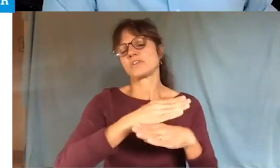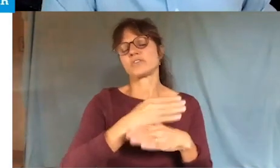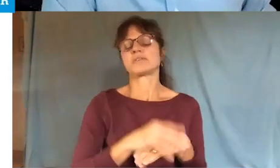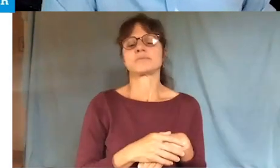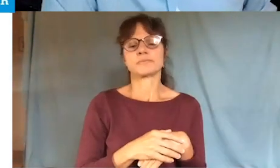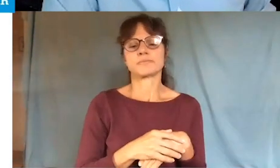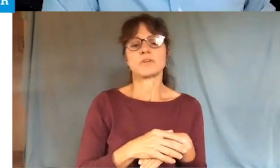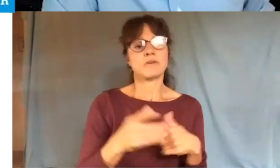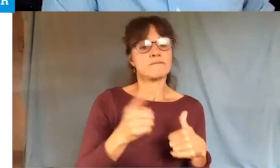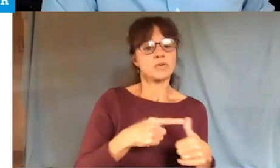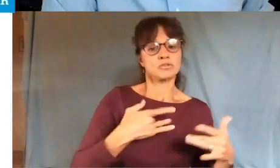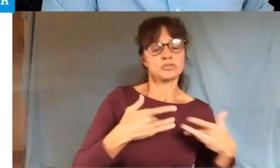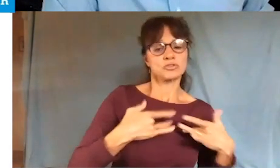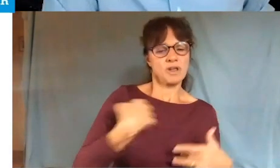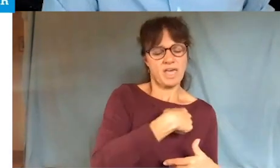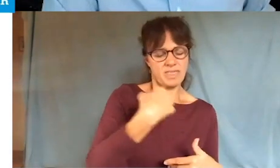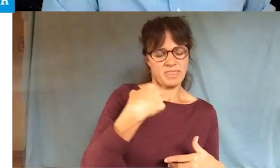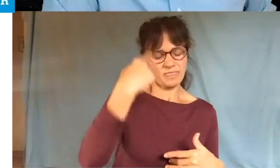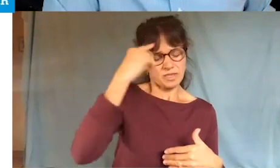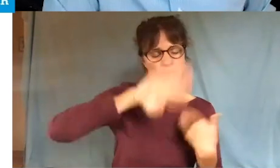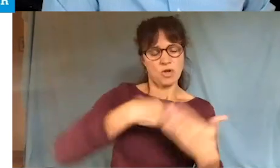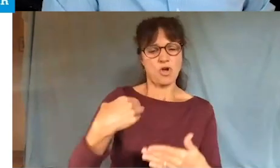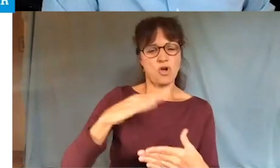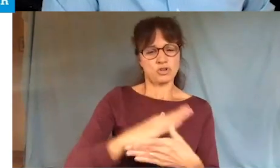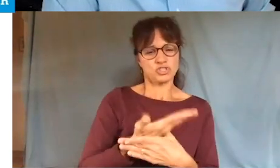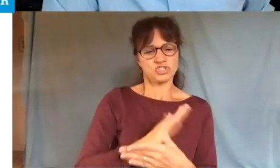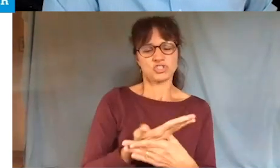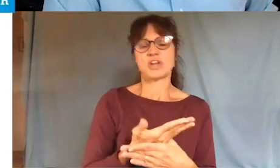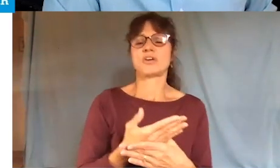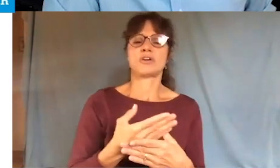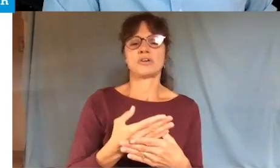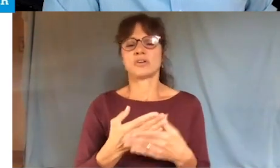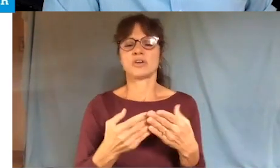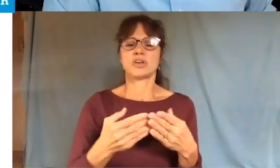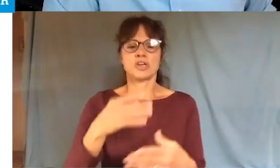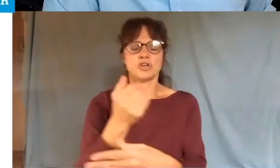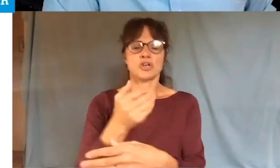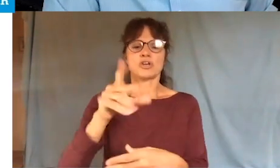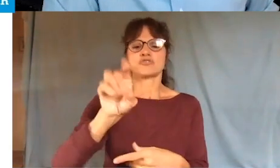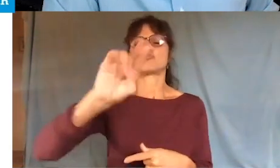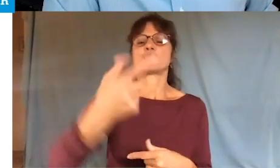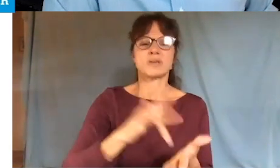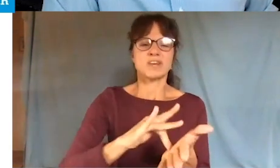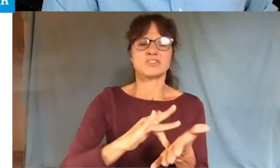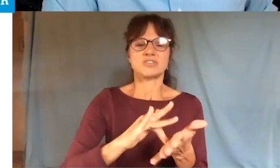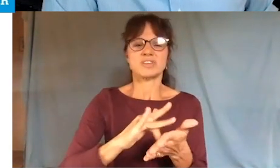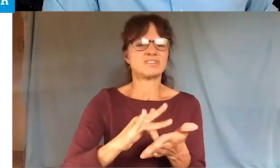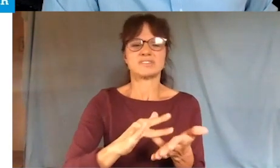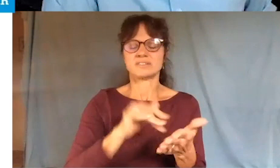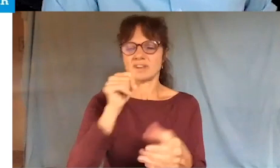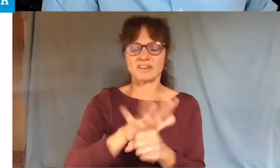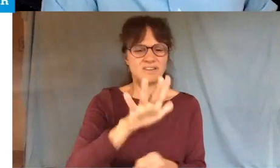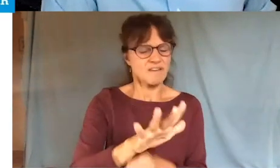is a concern that I think we all should share is the impact of drug shortages as a result of COVID-19. Keep in mind that